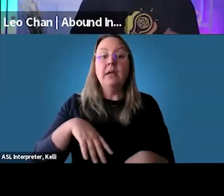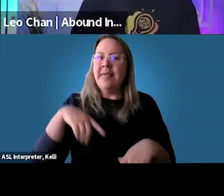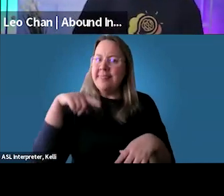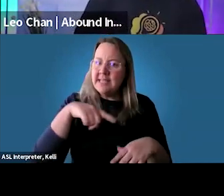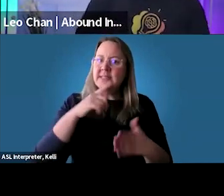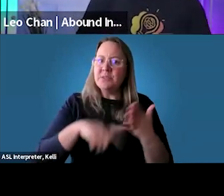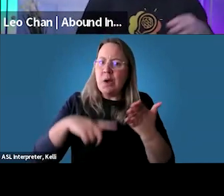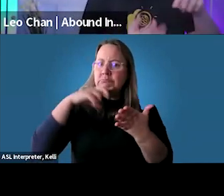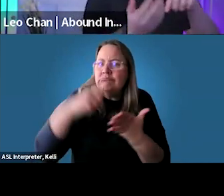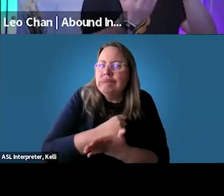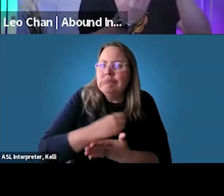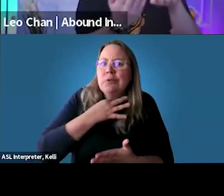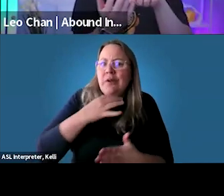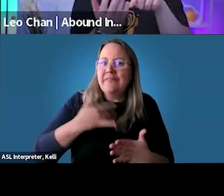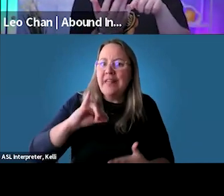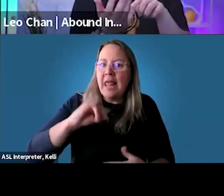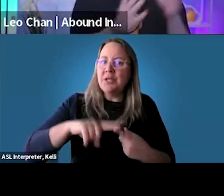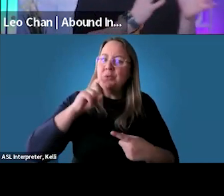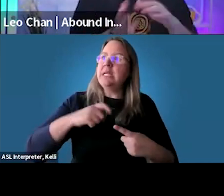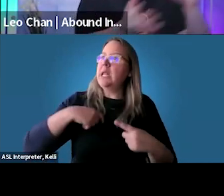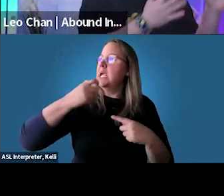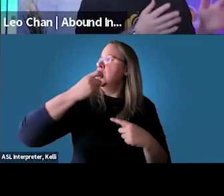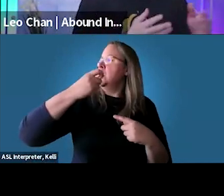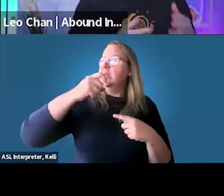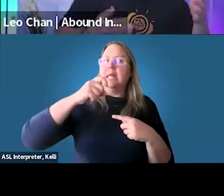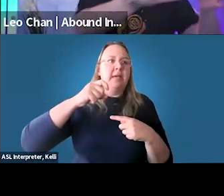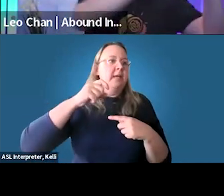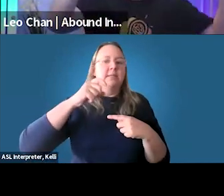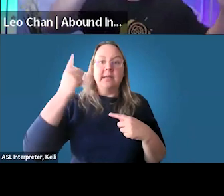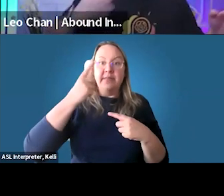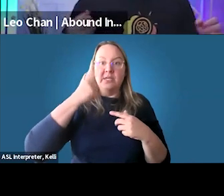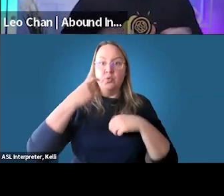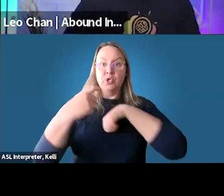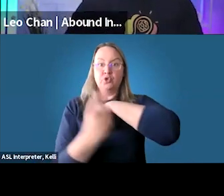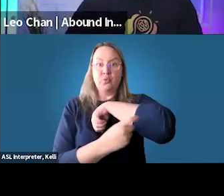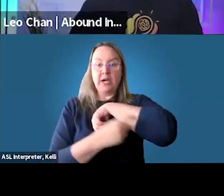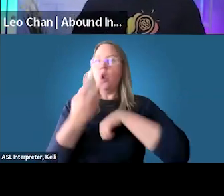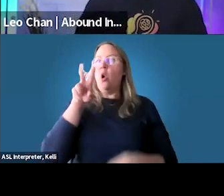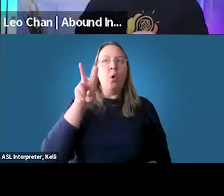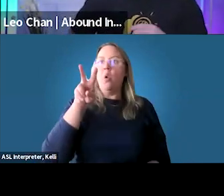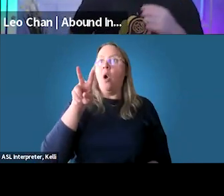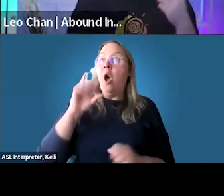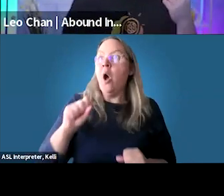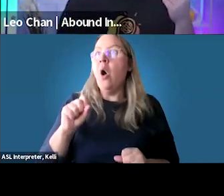catching curiosity can feel like. You need some sort of trigger, like a UFO flying by, and then you're like, oh, you go explore it.